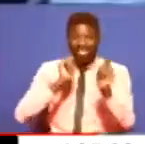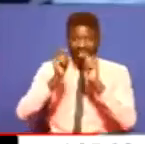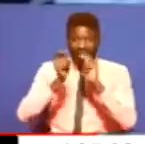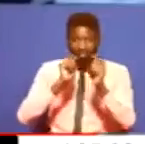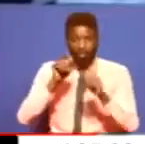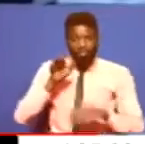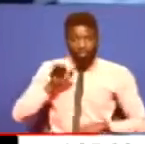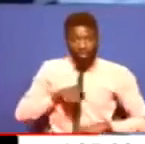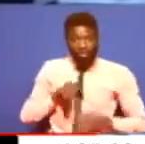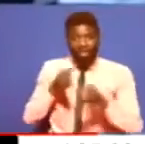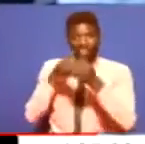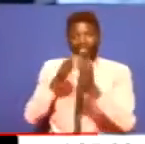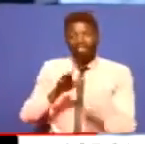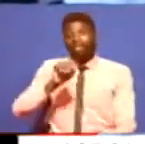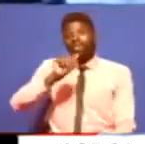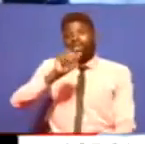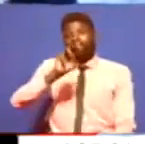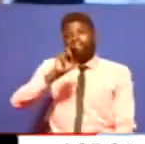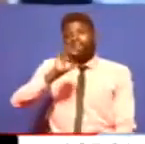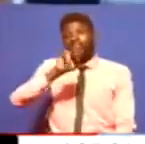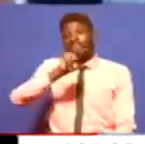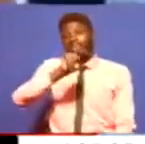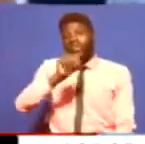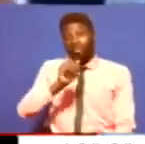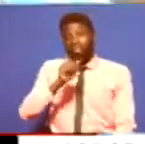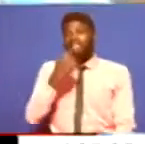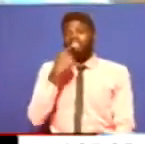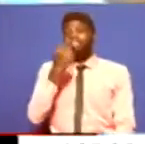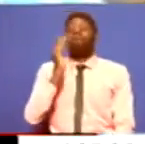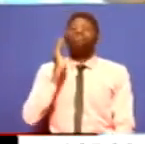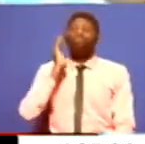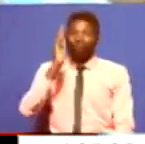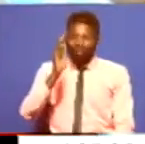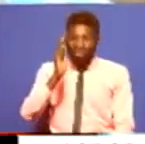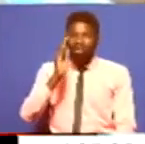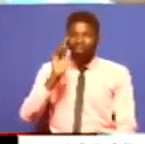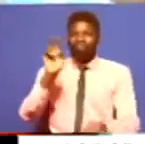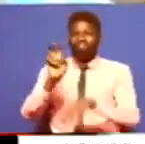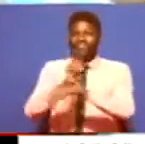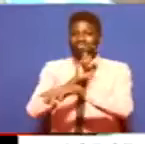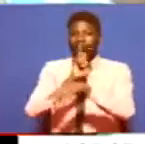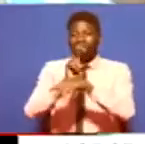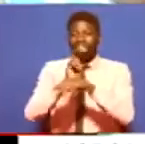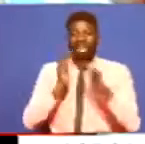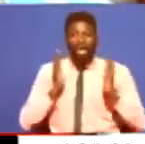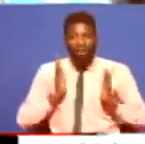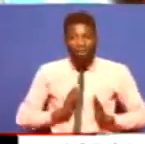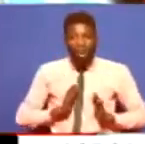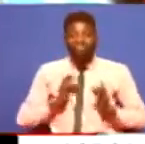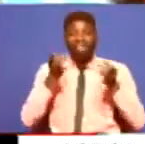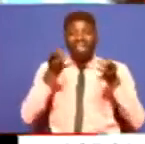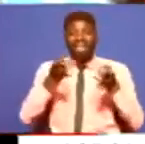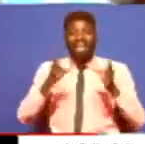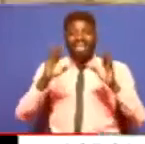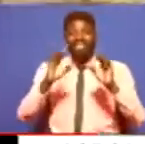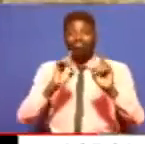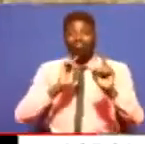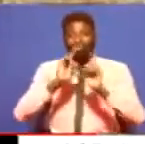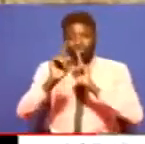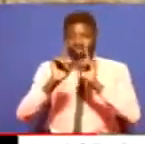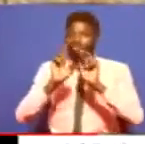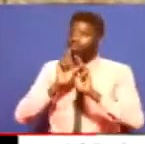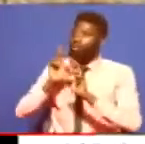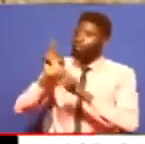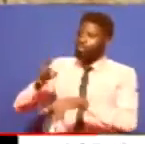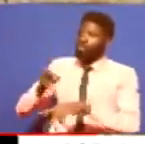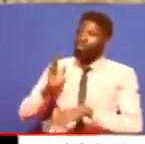Hamisi, vowed to be on the lookout and report anyone engaging in hate speech or electoral-related violence.